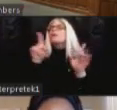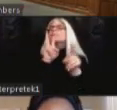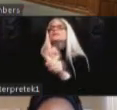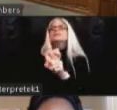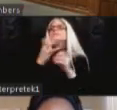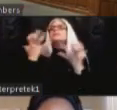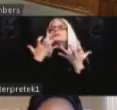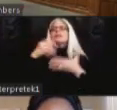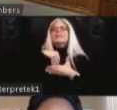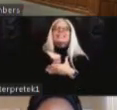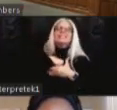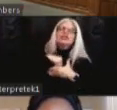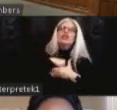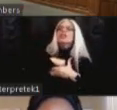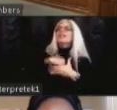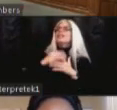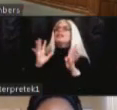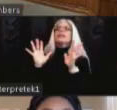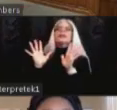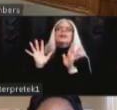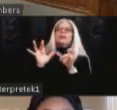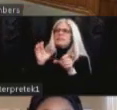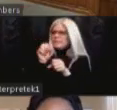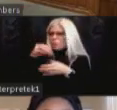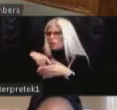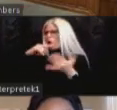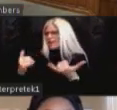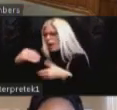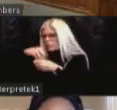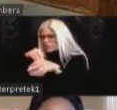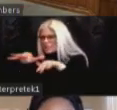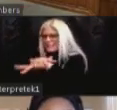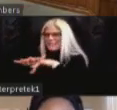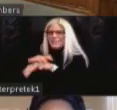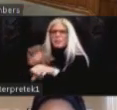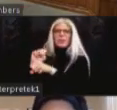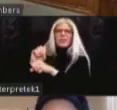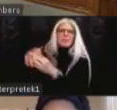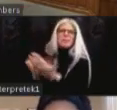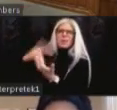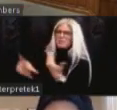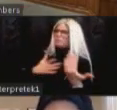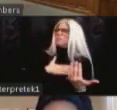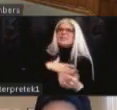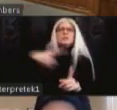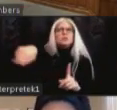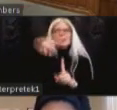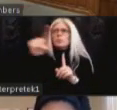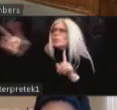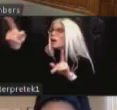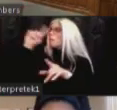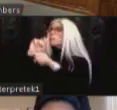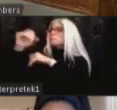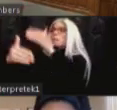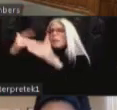as we think about programming going forward right now. So please contact me when you get to that point. I know you guys have a lot of framework